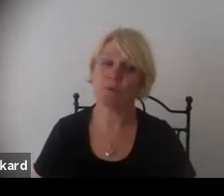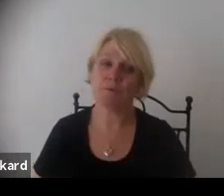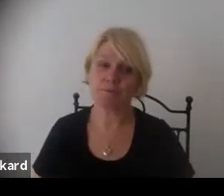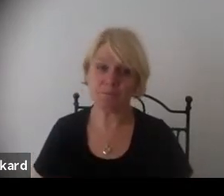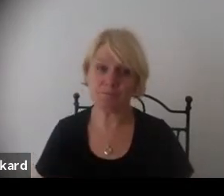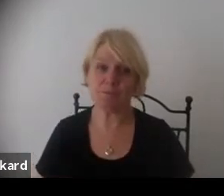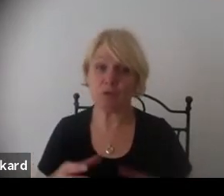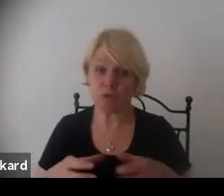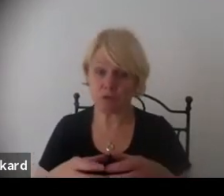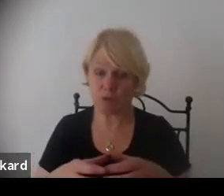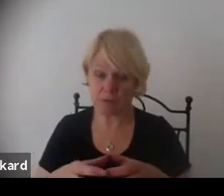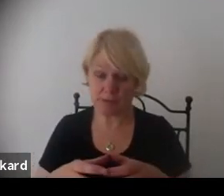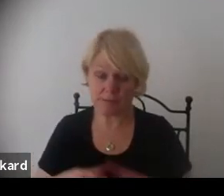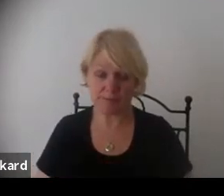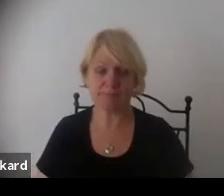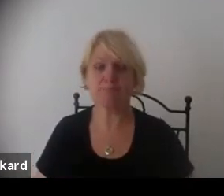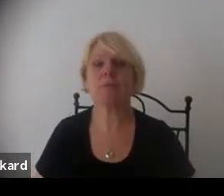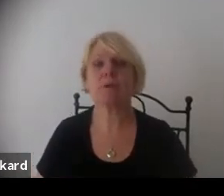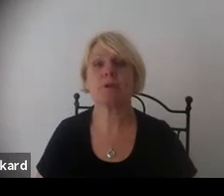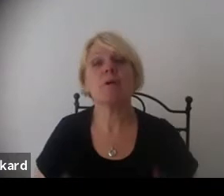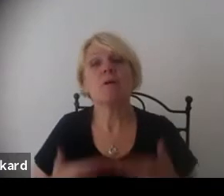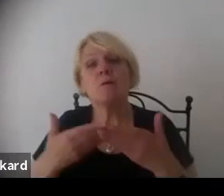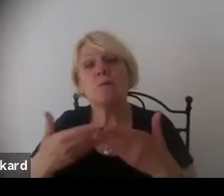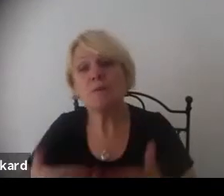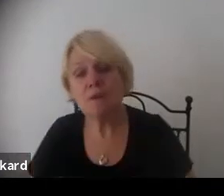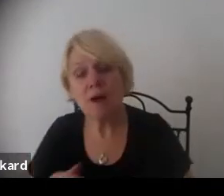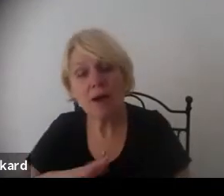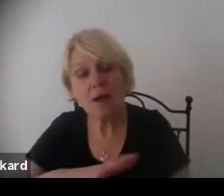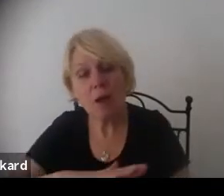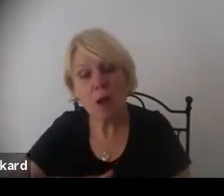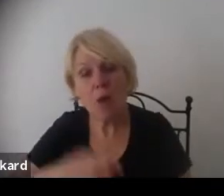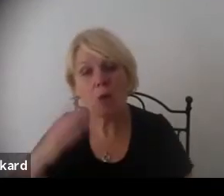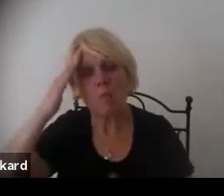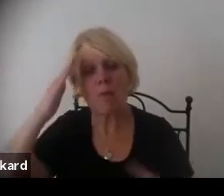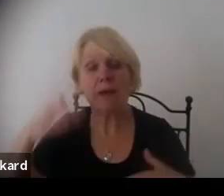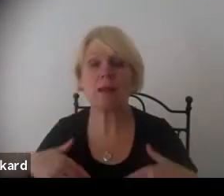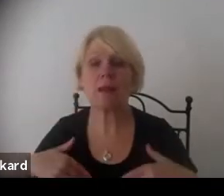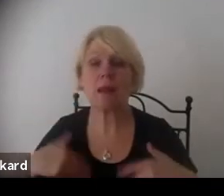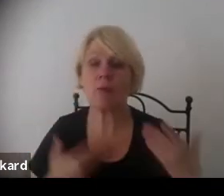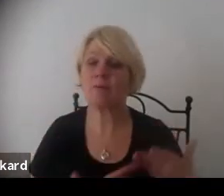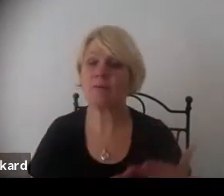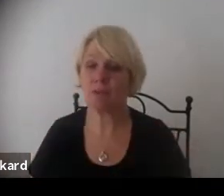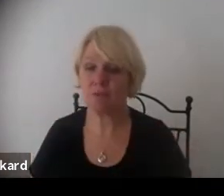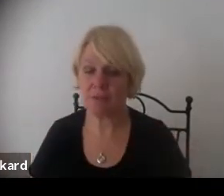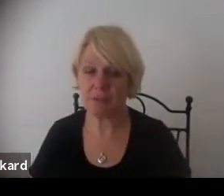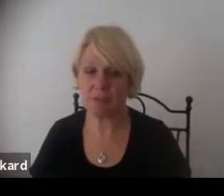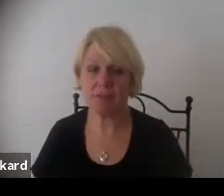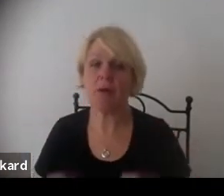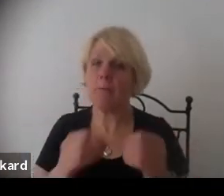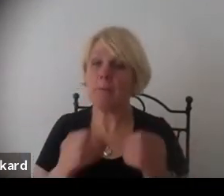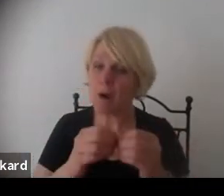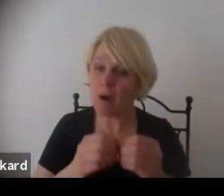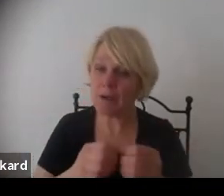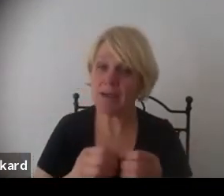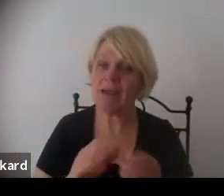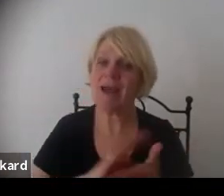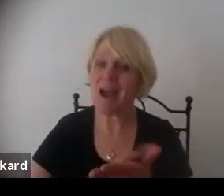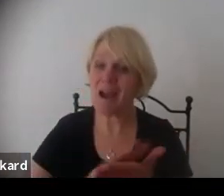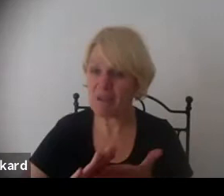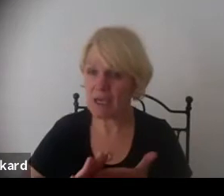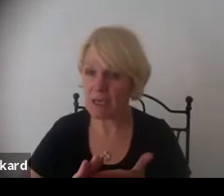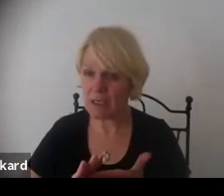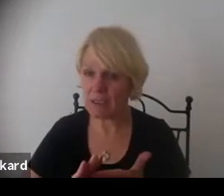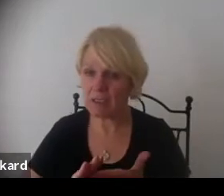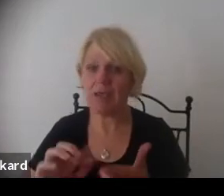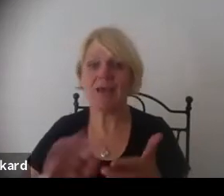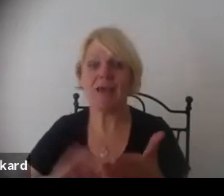services to local people across the 3 boroughs, so across Enfield, but also in Barnet and Haringey. We